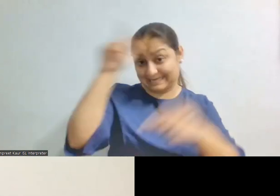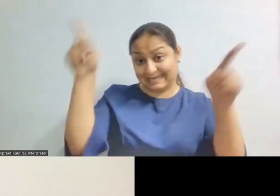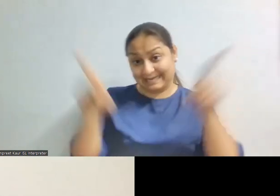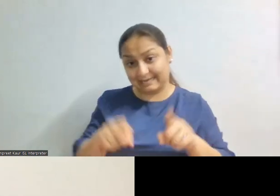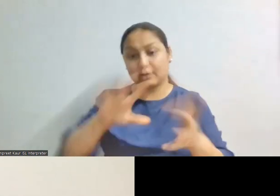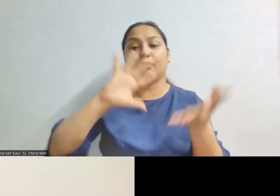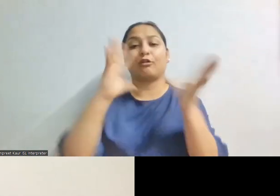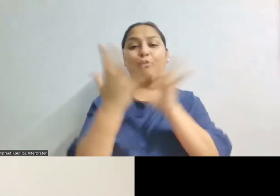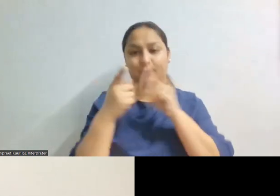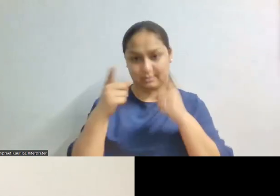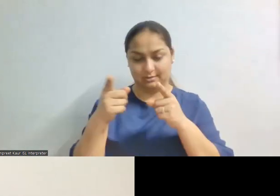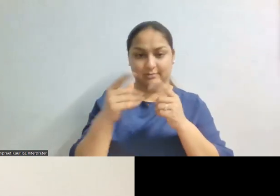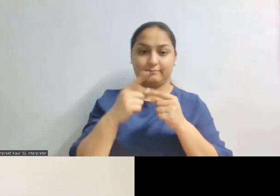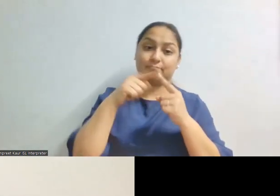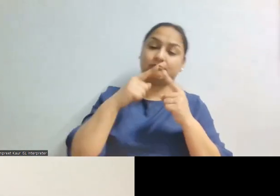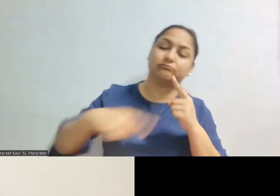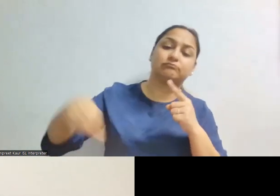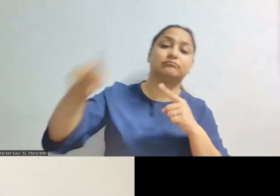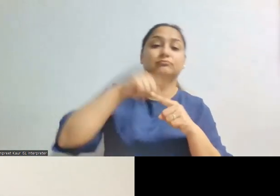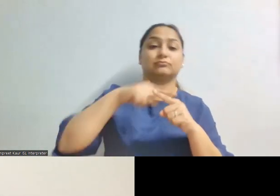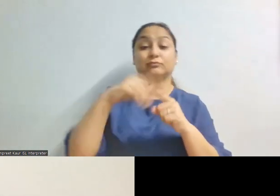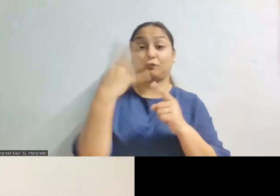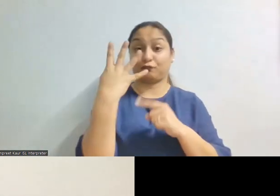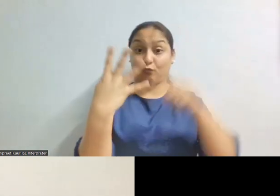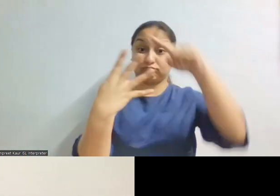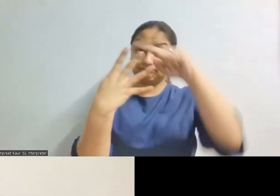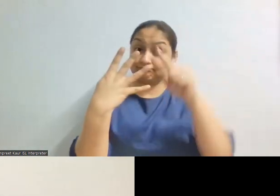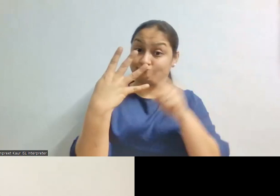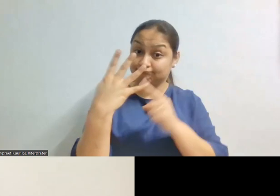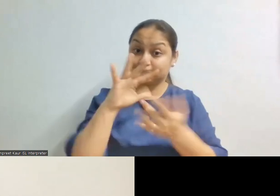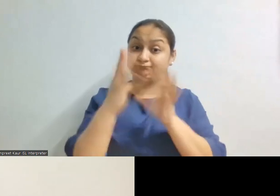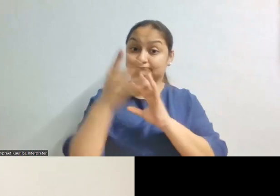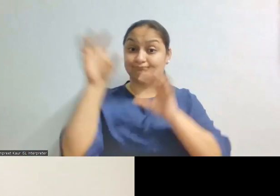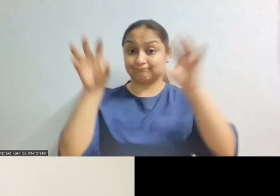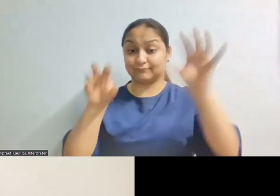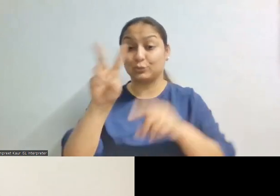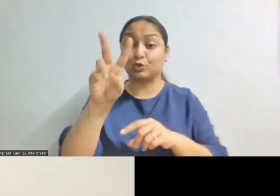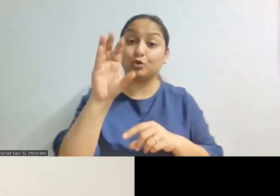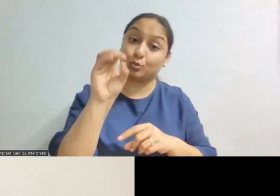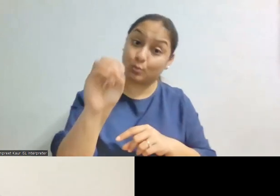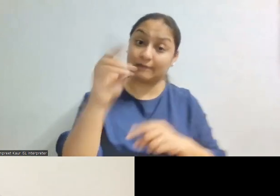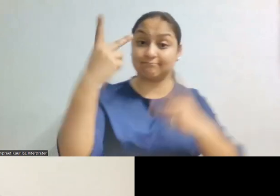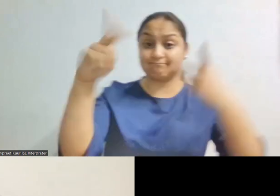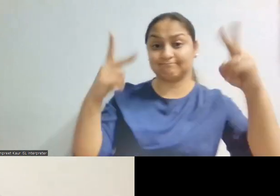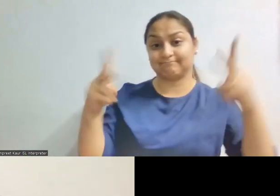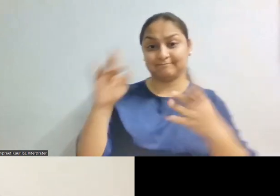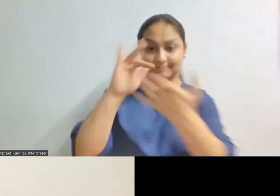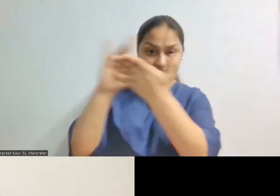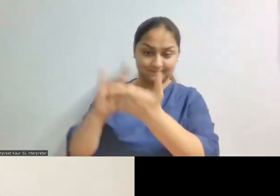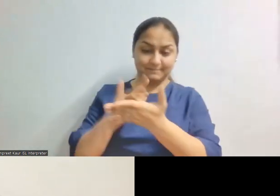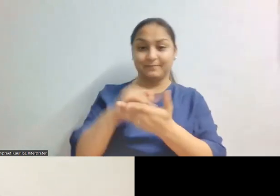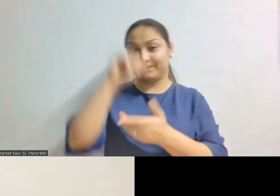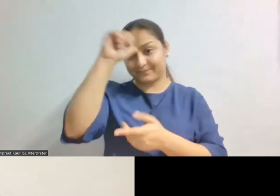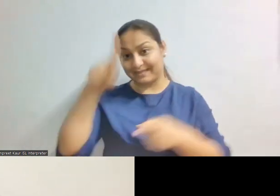globally, across four continents and in over 20 countries. She is India's